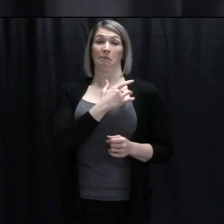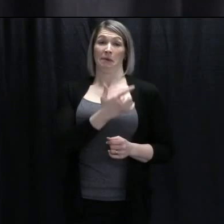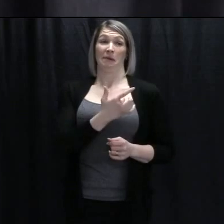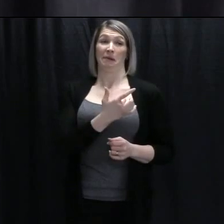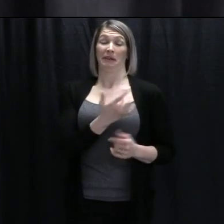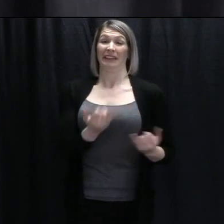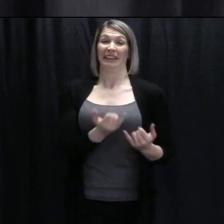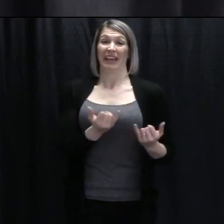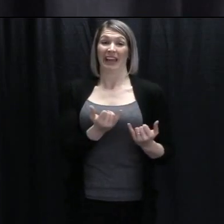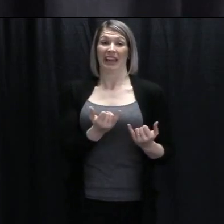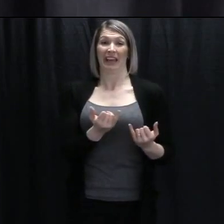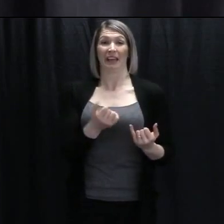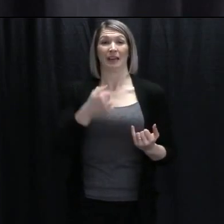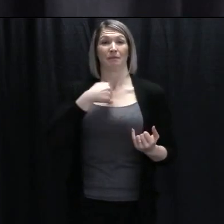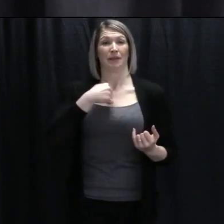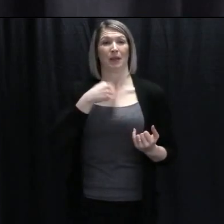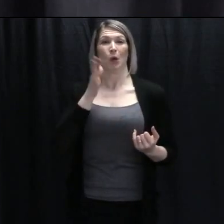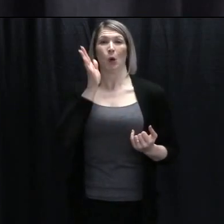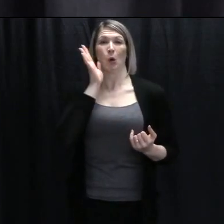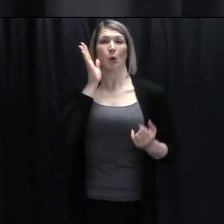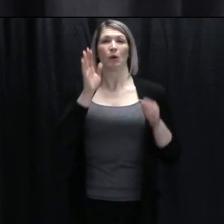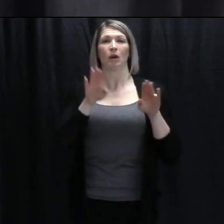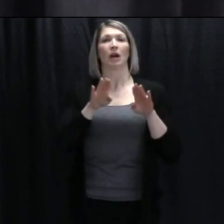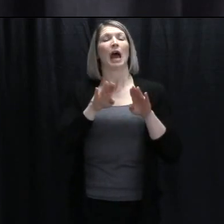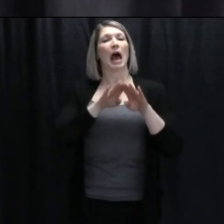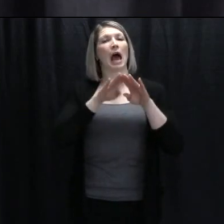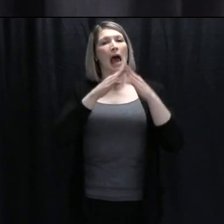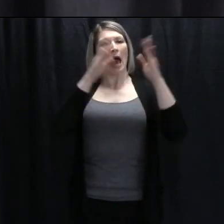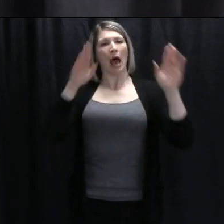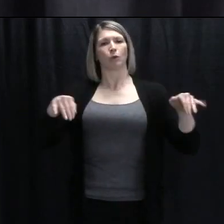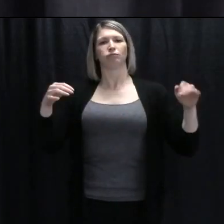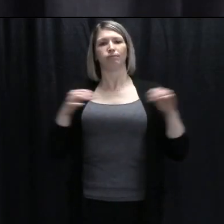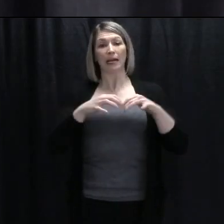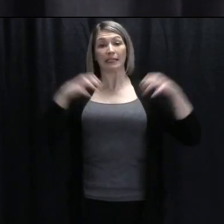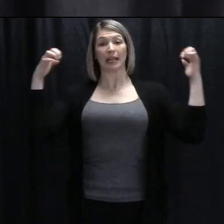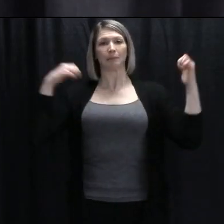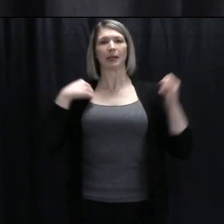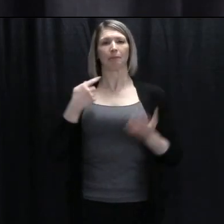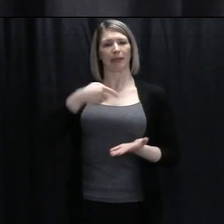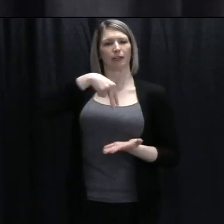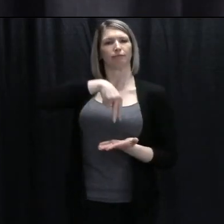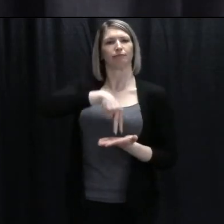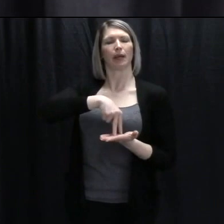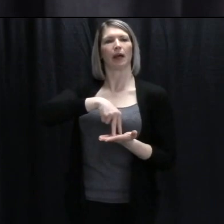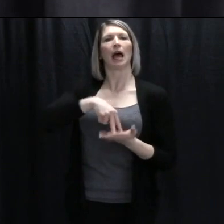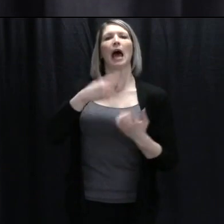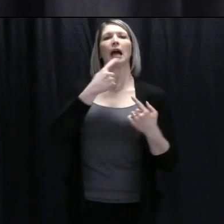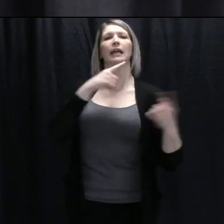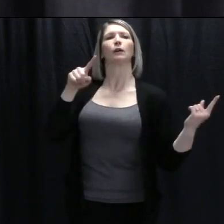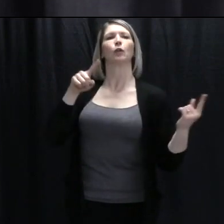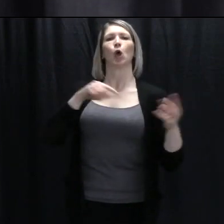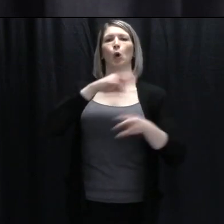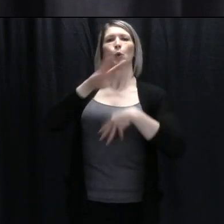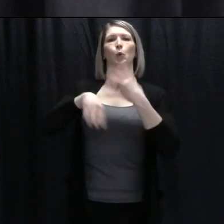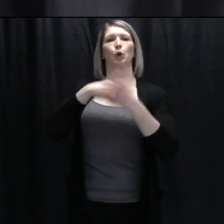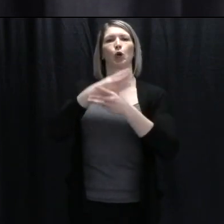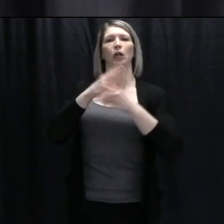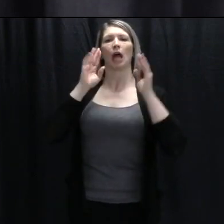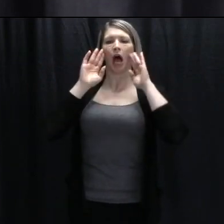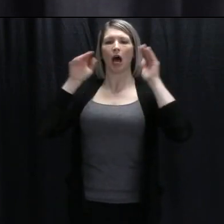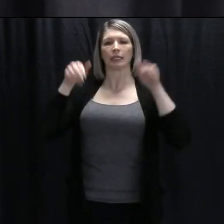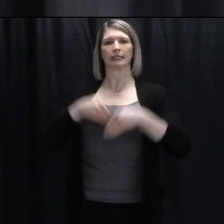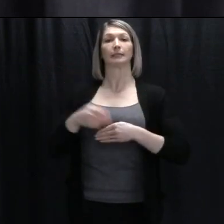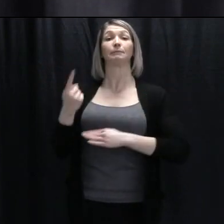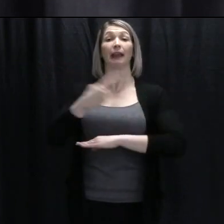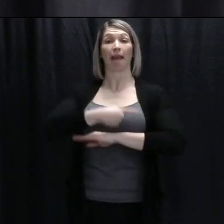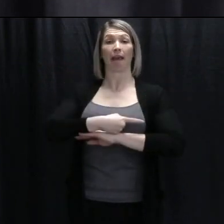of Assembly to mark World Autism Awareness Day. People on the spectrum have